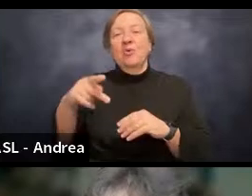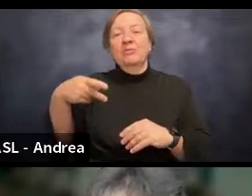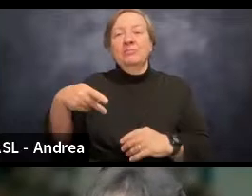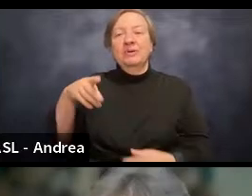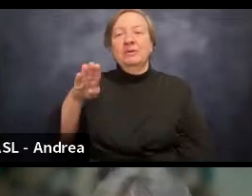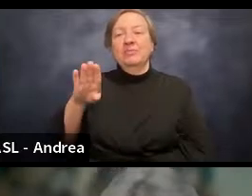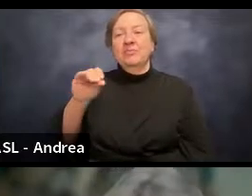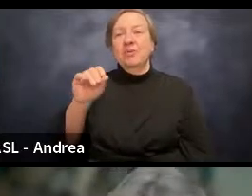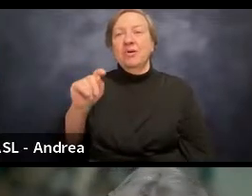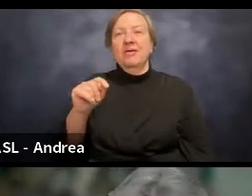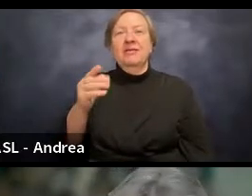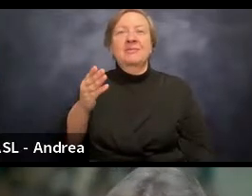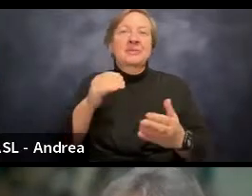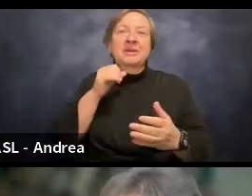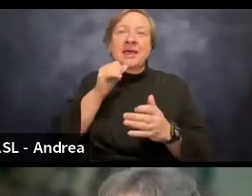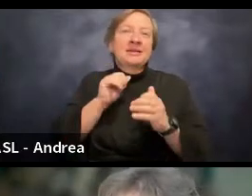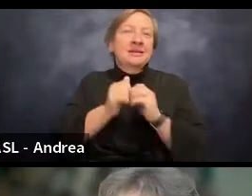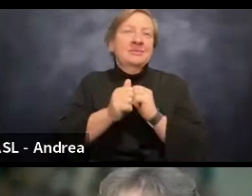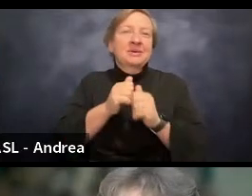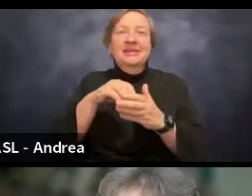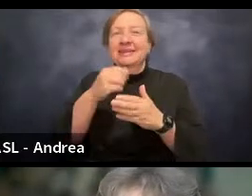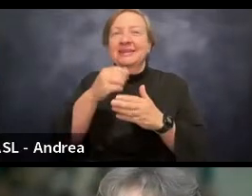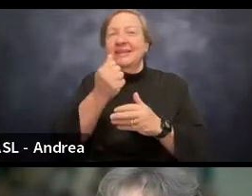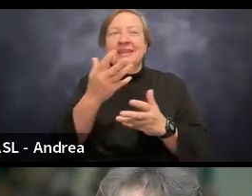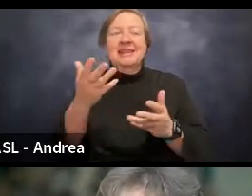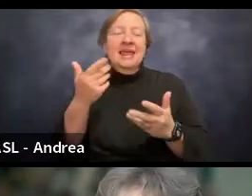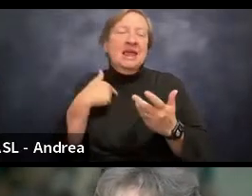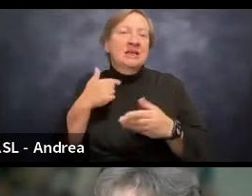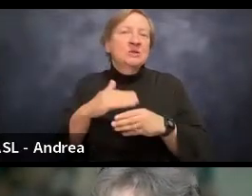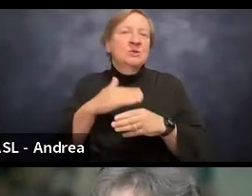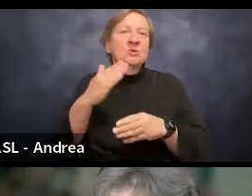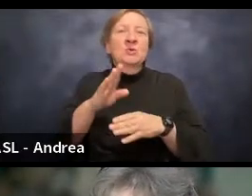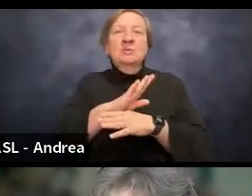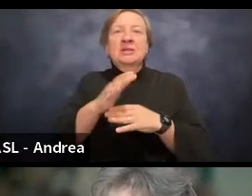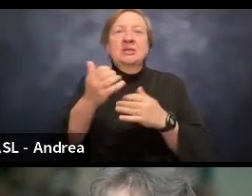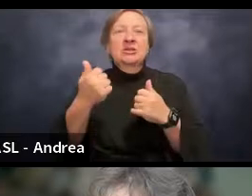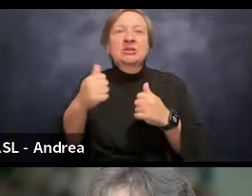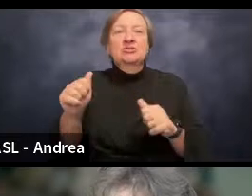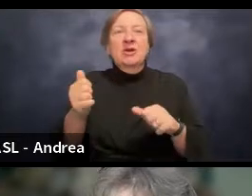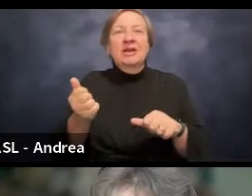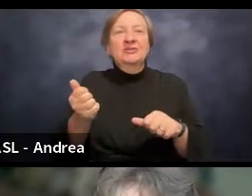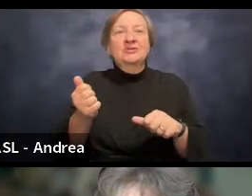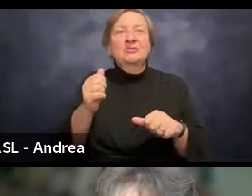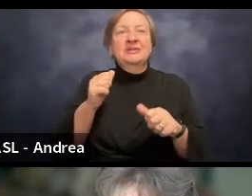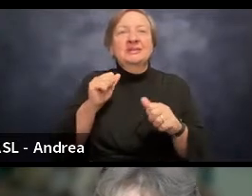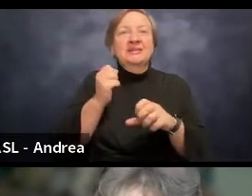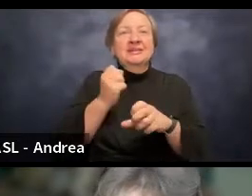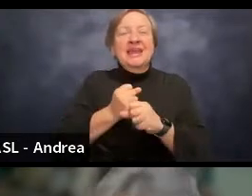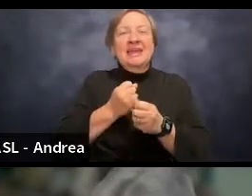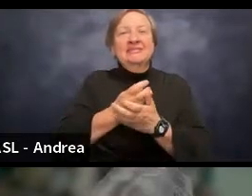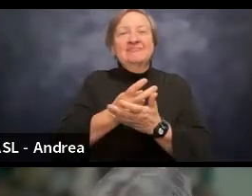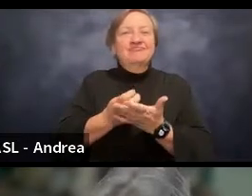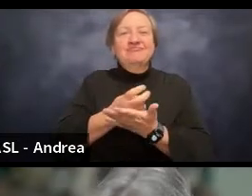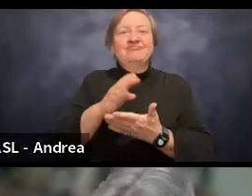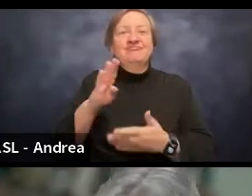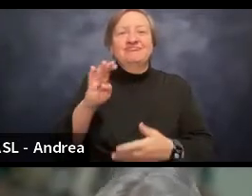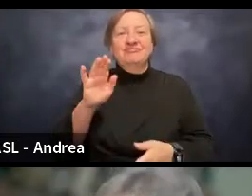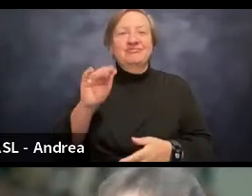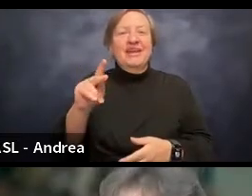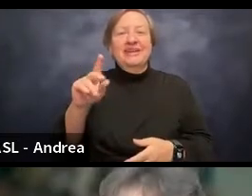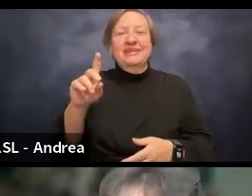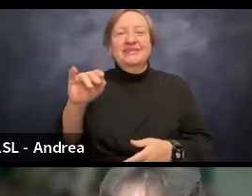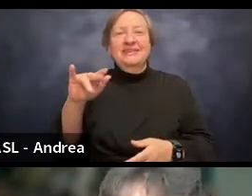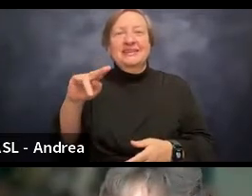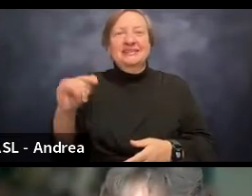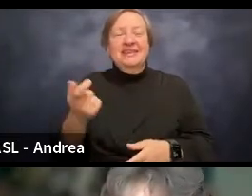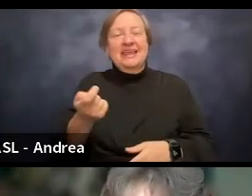probably wouldn't compete in anything because I'd be too busy trying to get breakdancing kicked out. I think